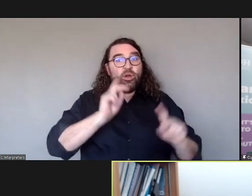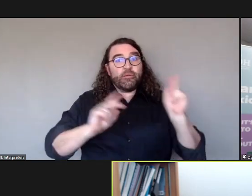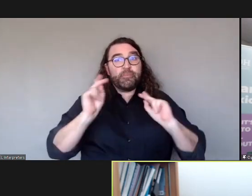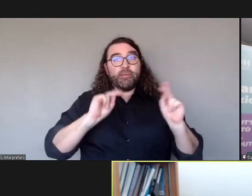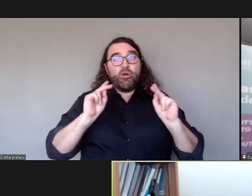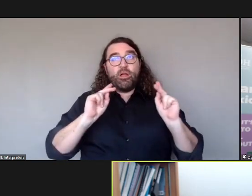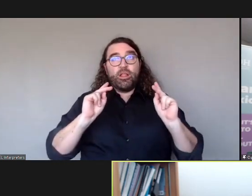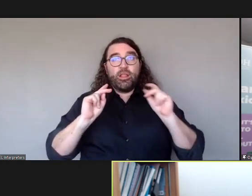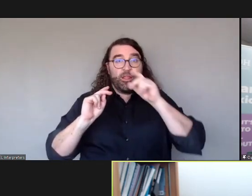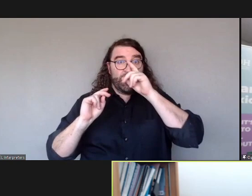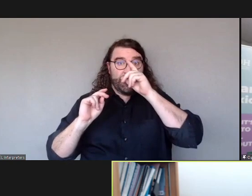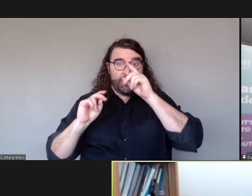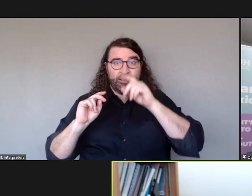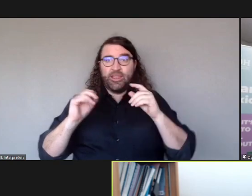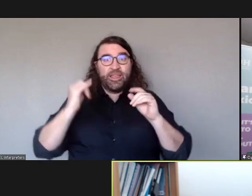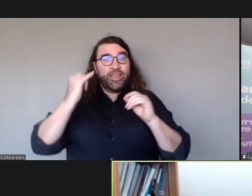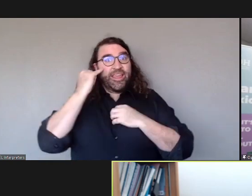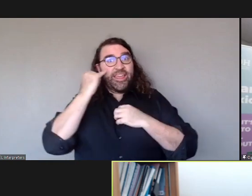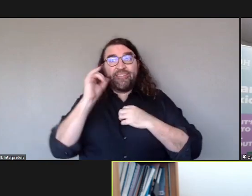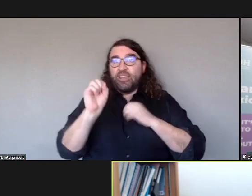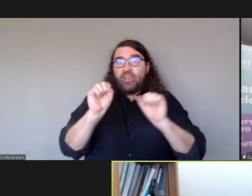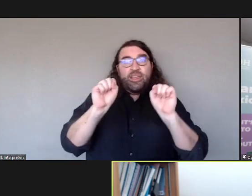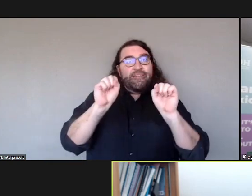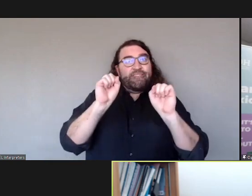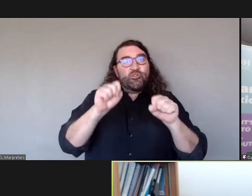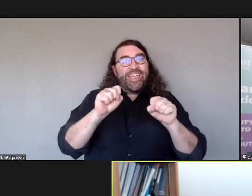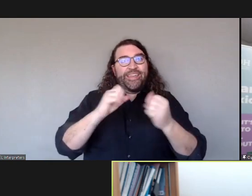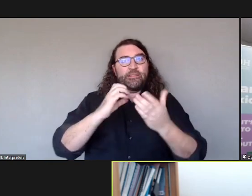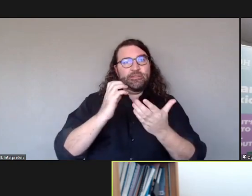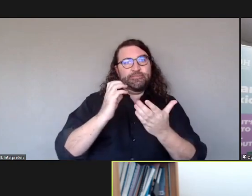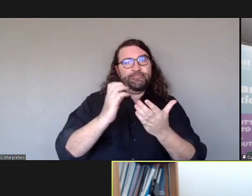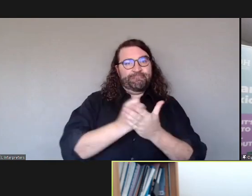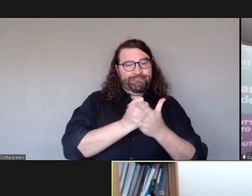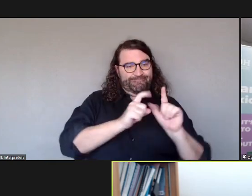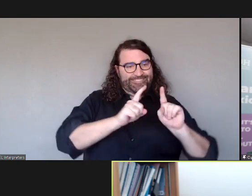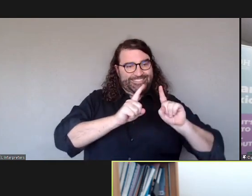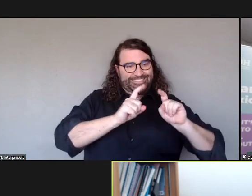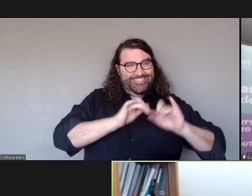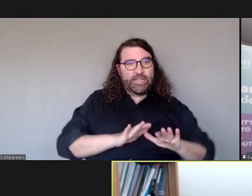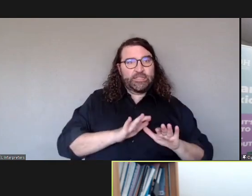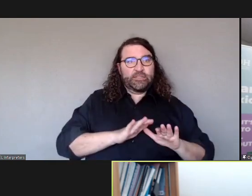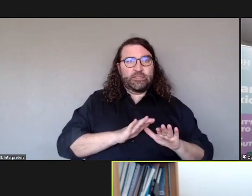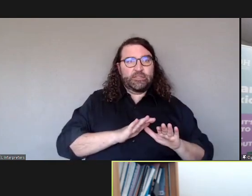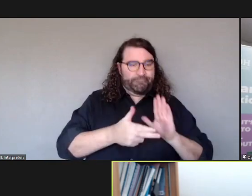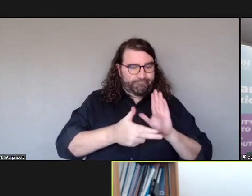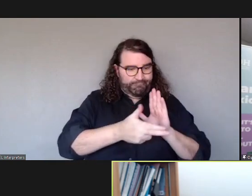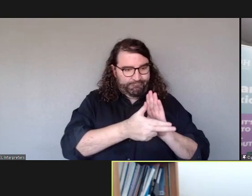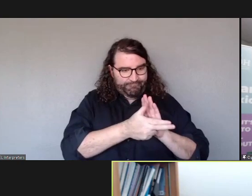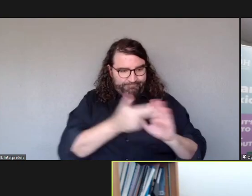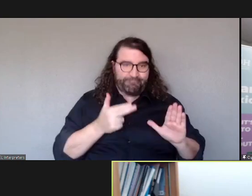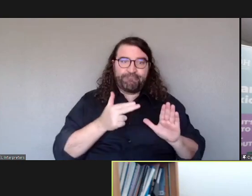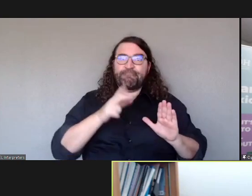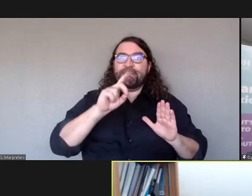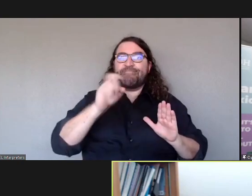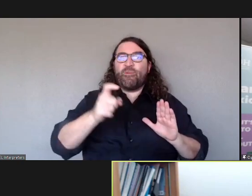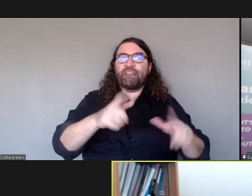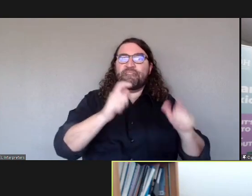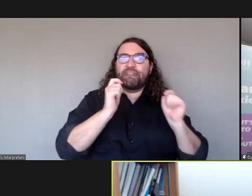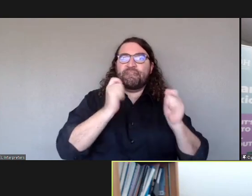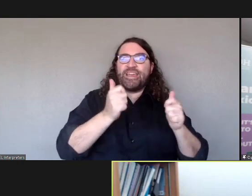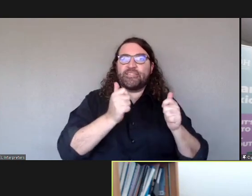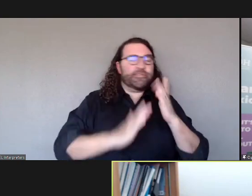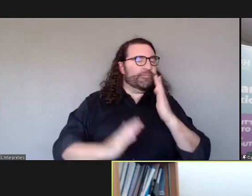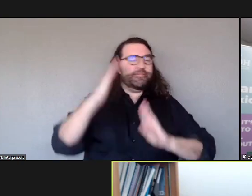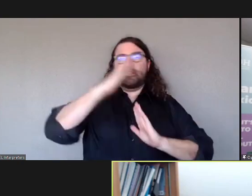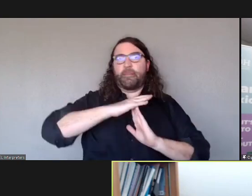for people to have the ability to get tested and get a diagnosis quickly, that is the number one